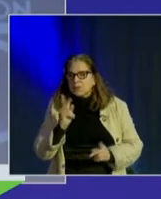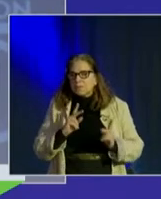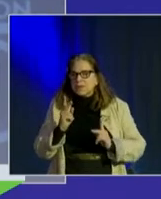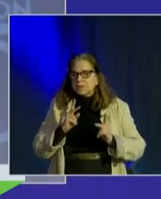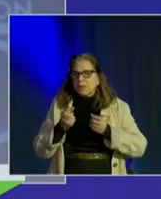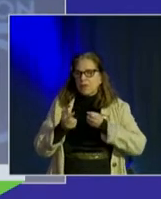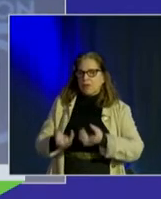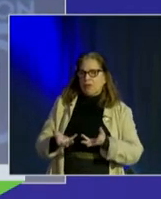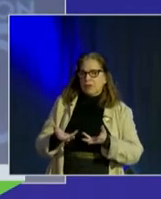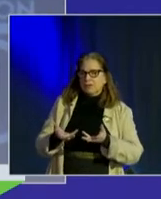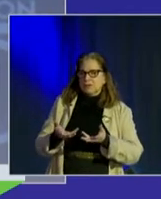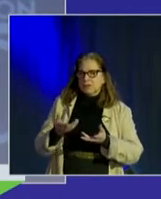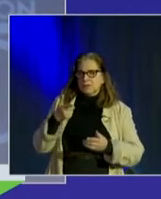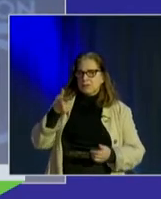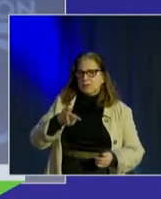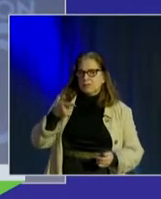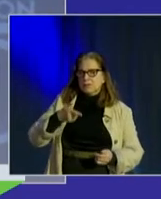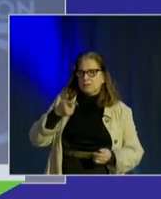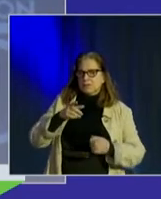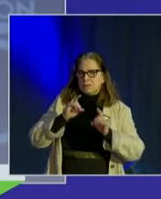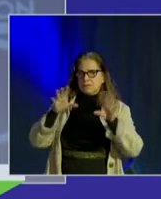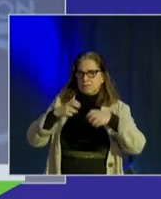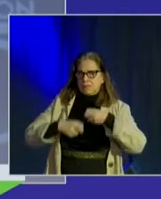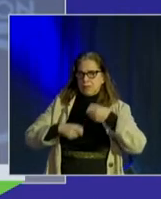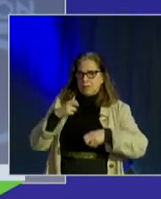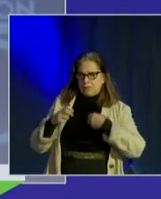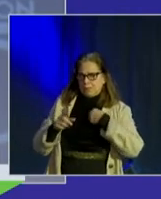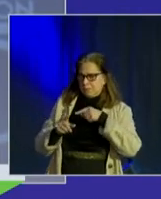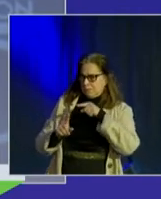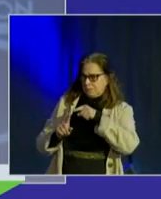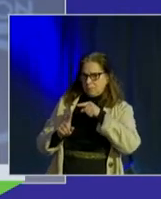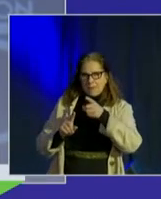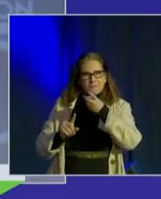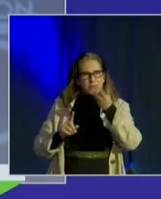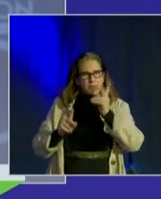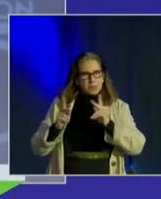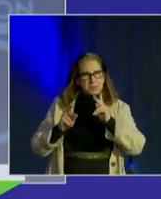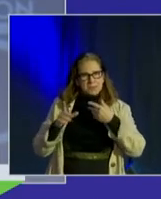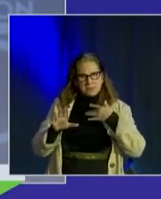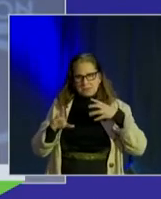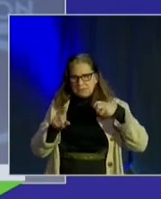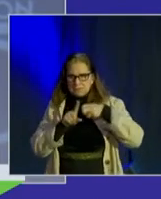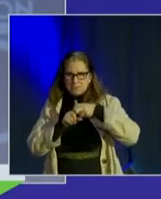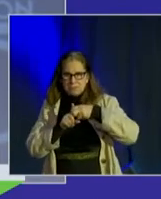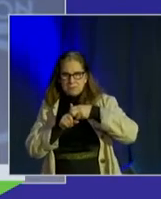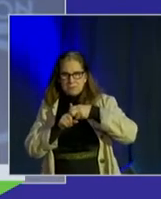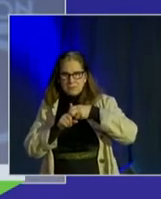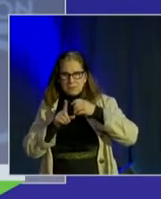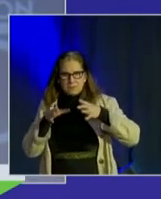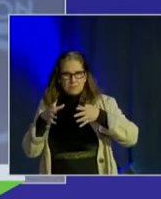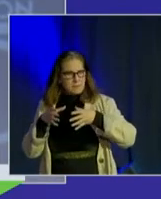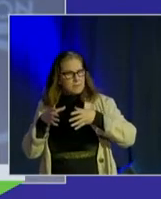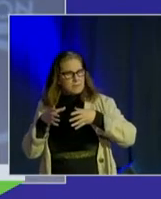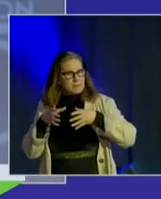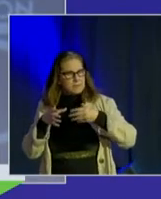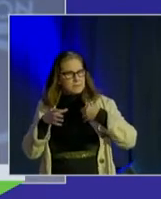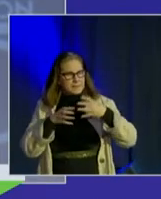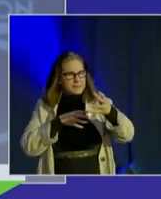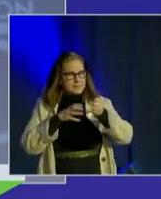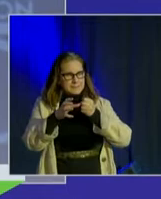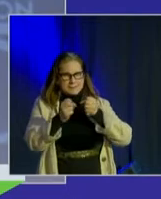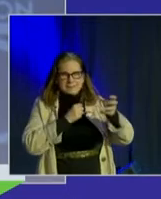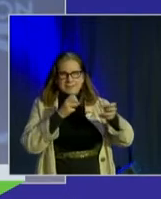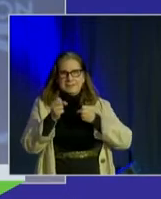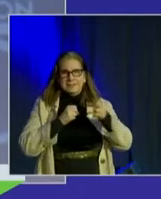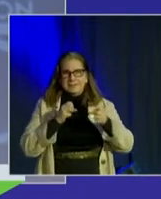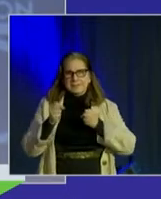city. So we need to focus our resources, many of them which are out in the community now, but bring them together in a place where we can function